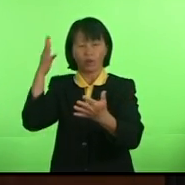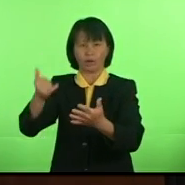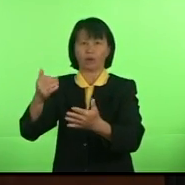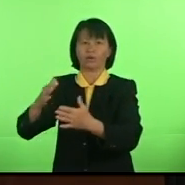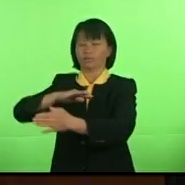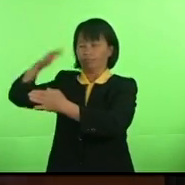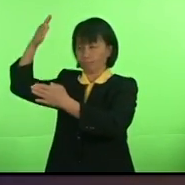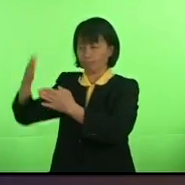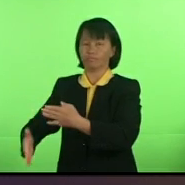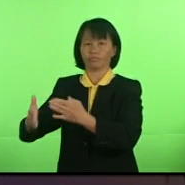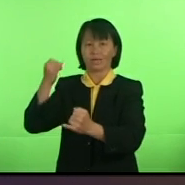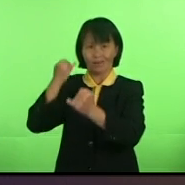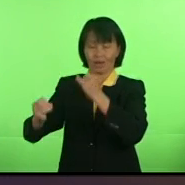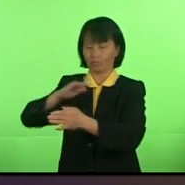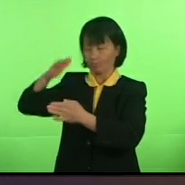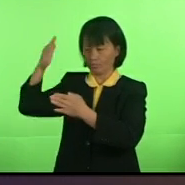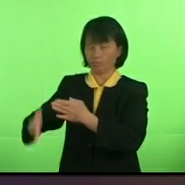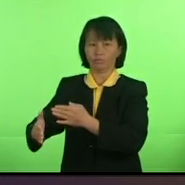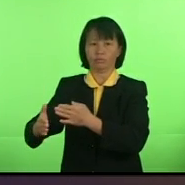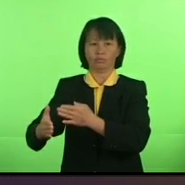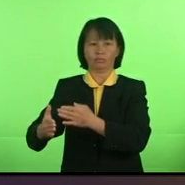final stage, which is